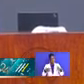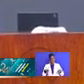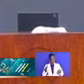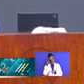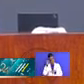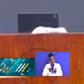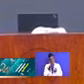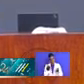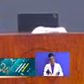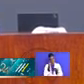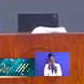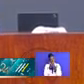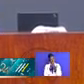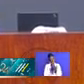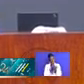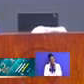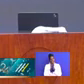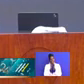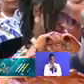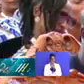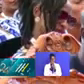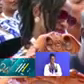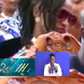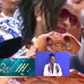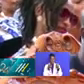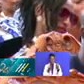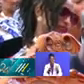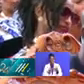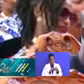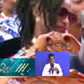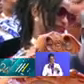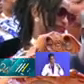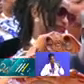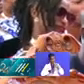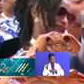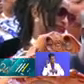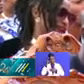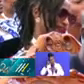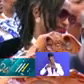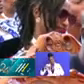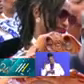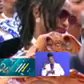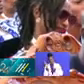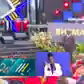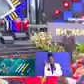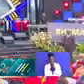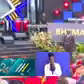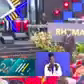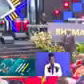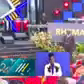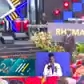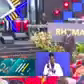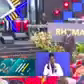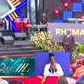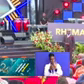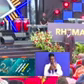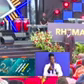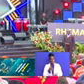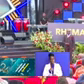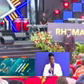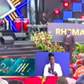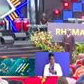are here for a program and etc etc so I began to prophesy to the nation and according to the things God was revealing to